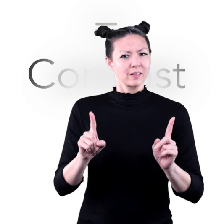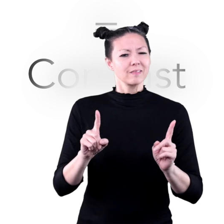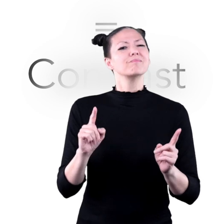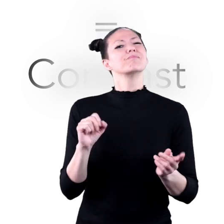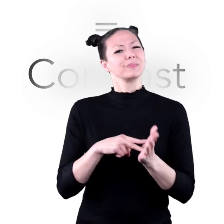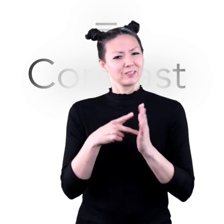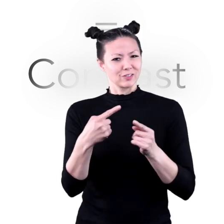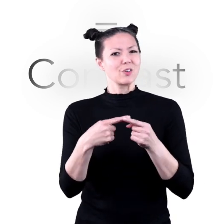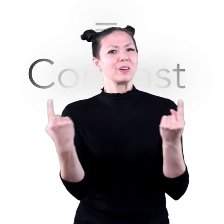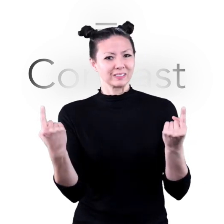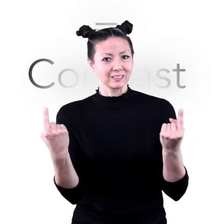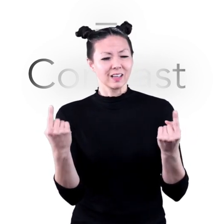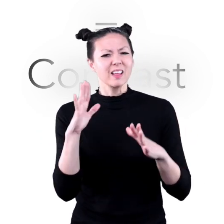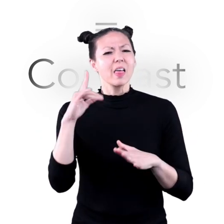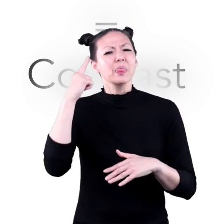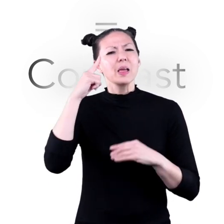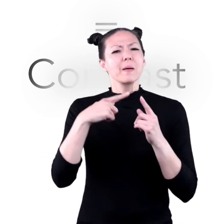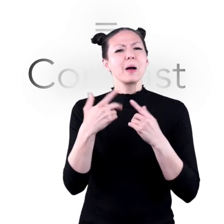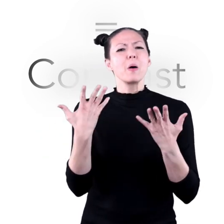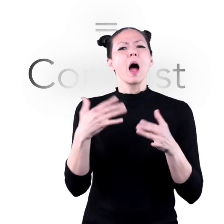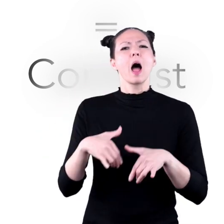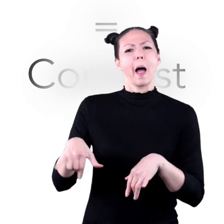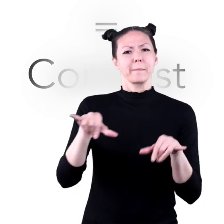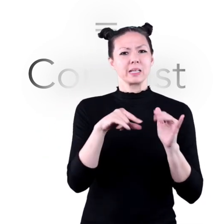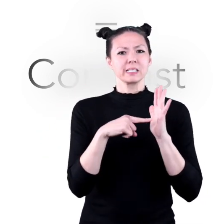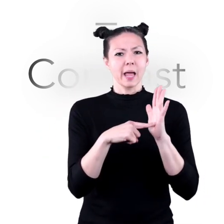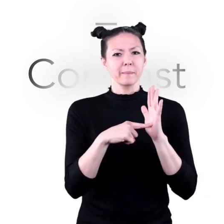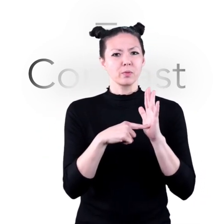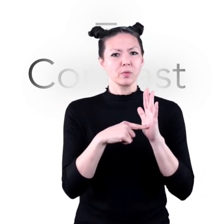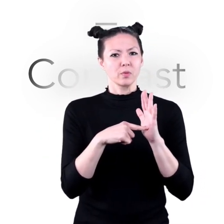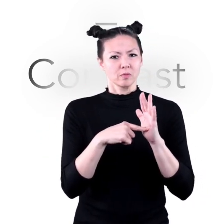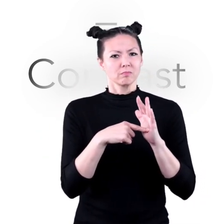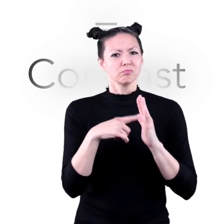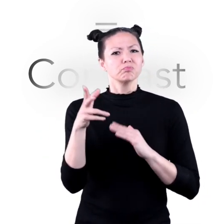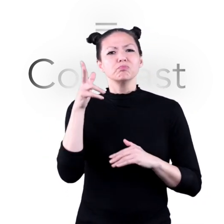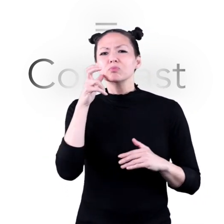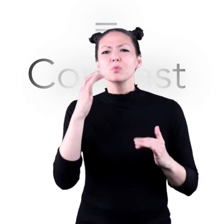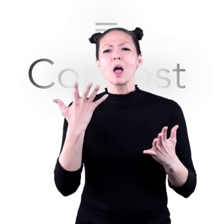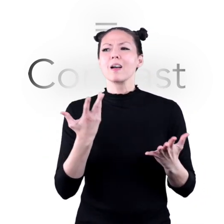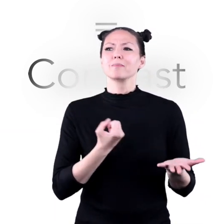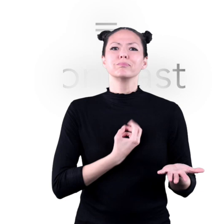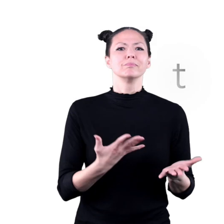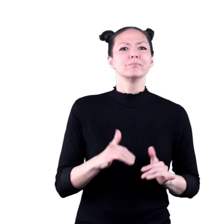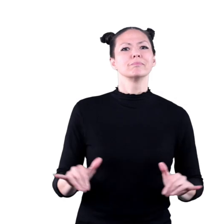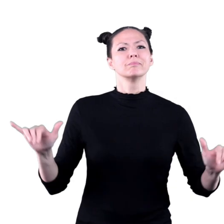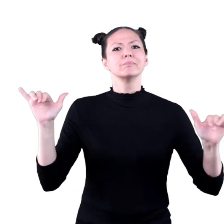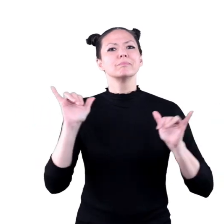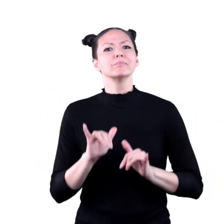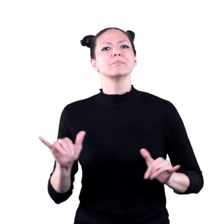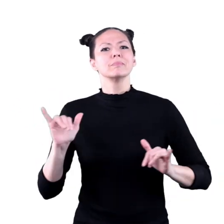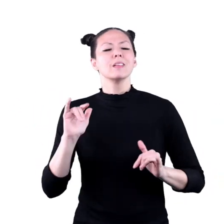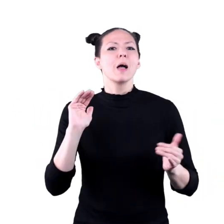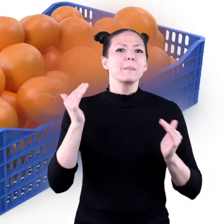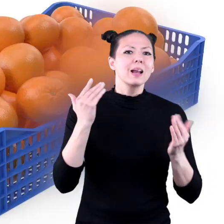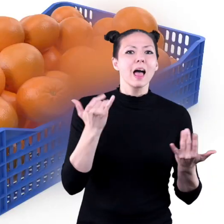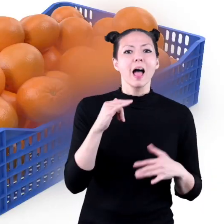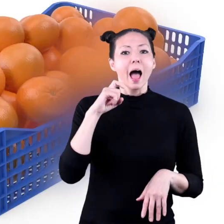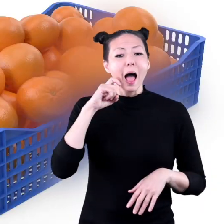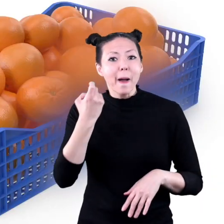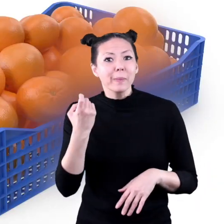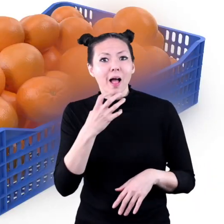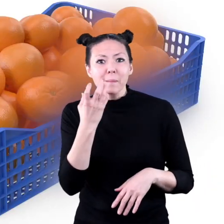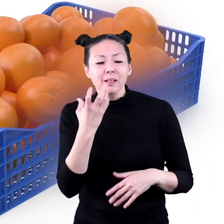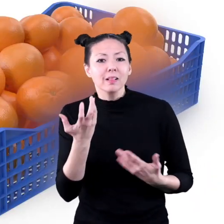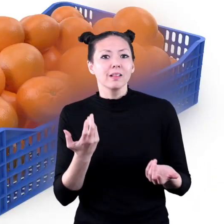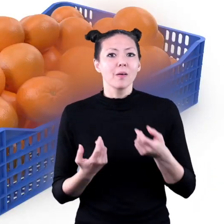were contrasting. Let's think of a more common example. Have you ever heard the expression, "That's like comparing apples and